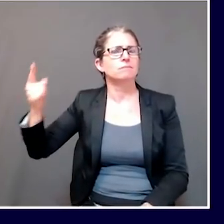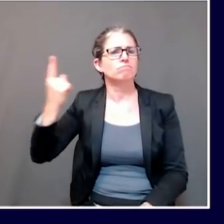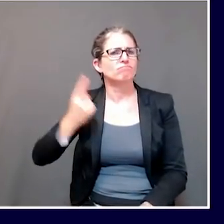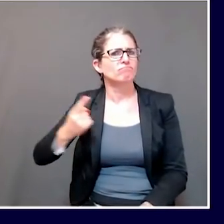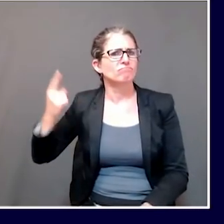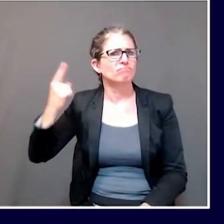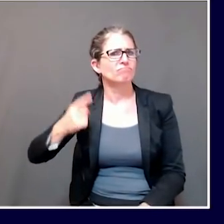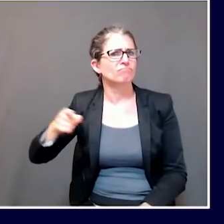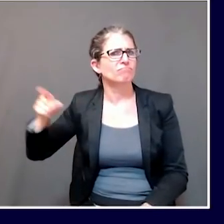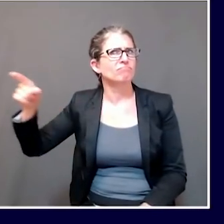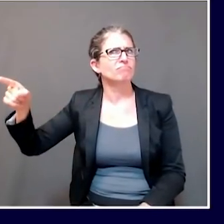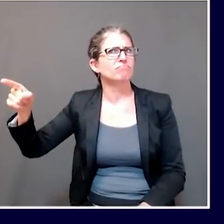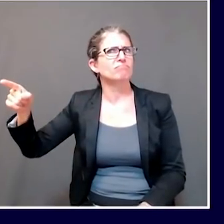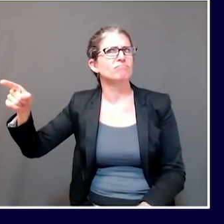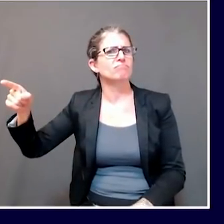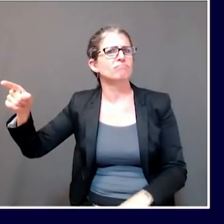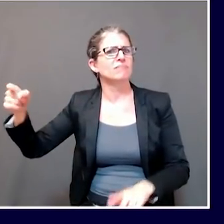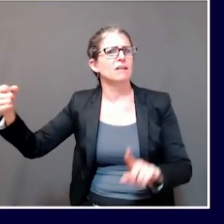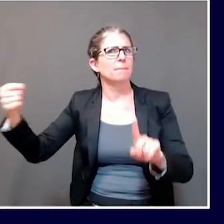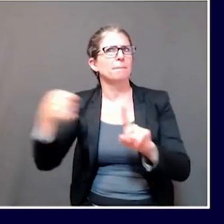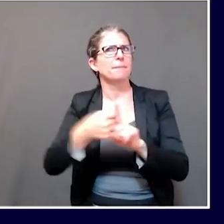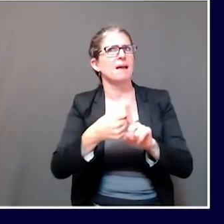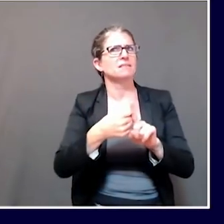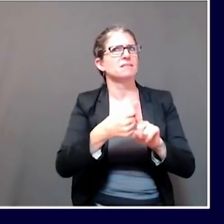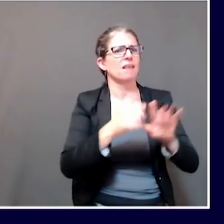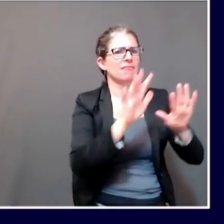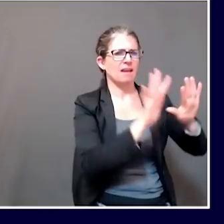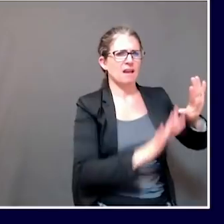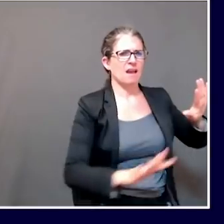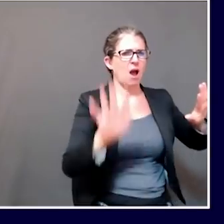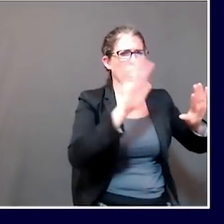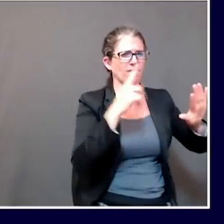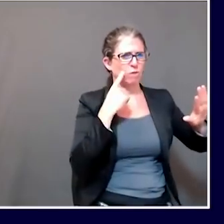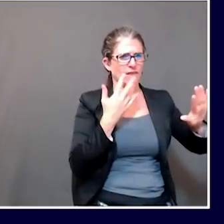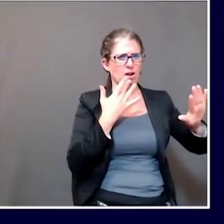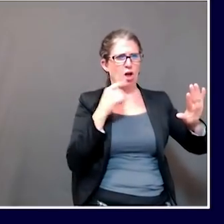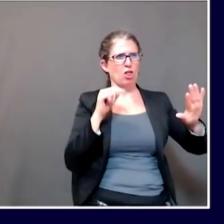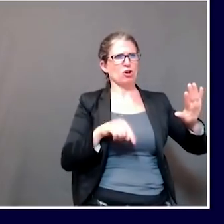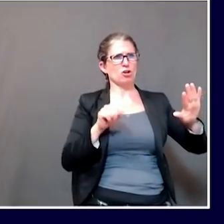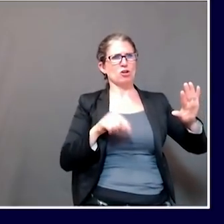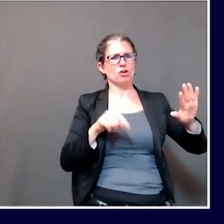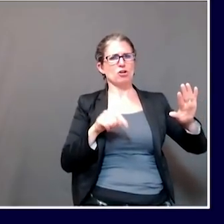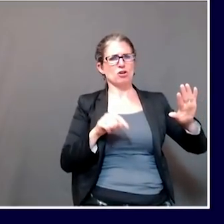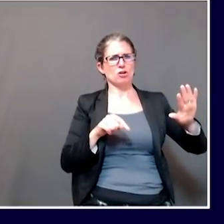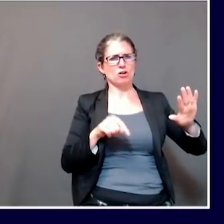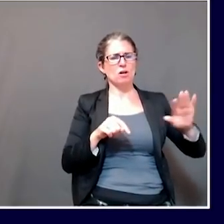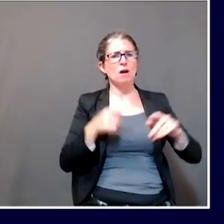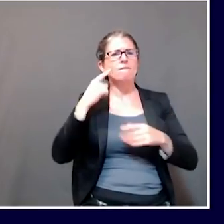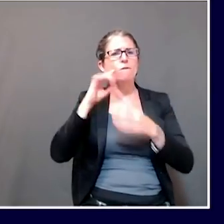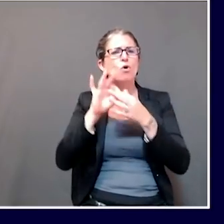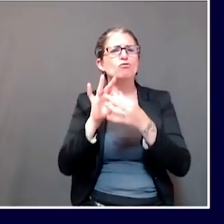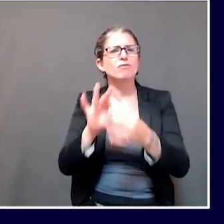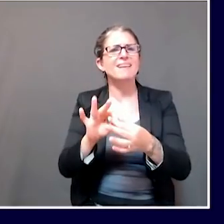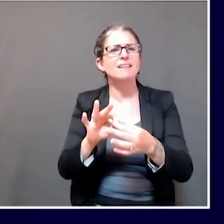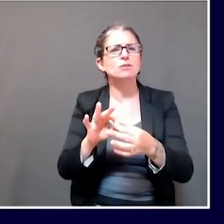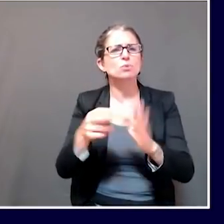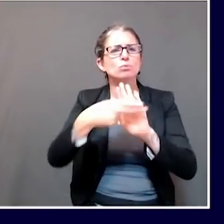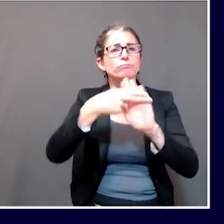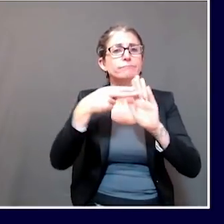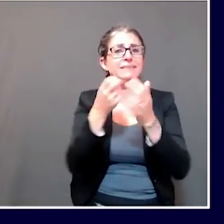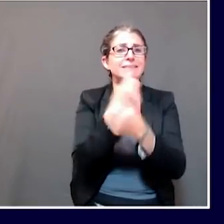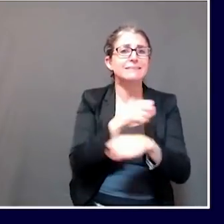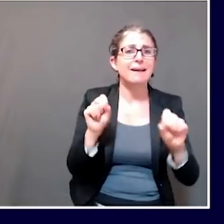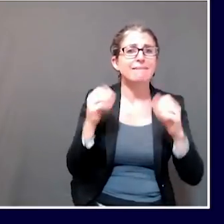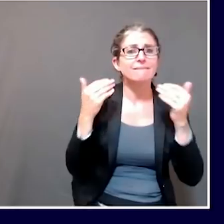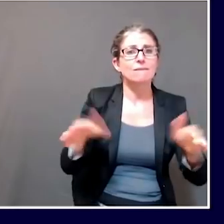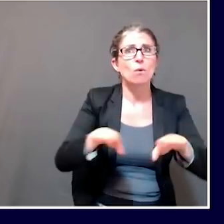school. So if there are a number of cases for people who live in the dorms, students who live in the dorms